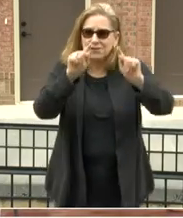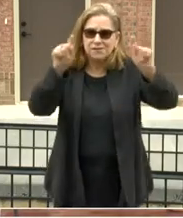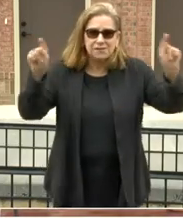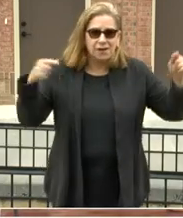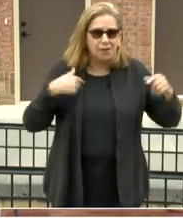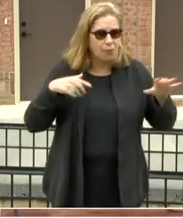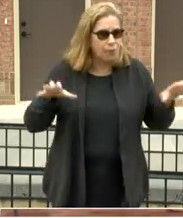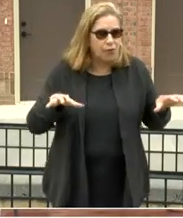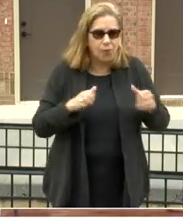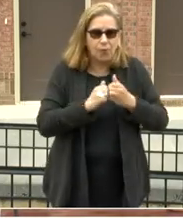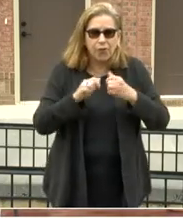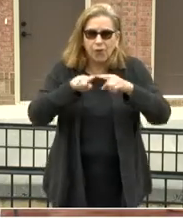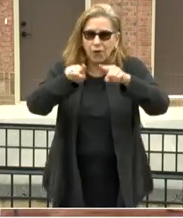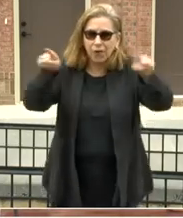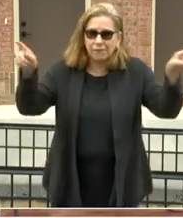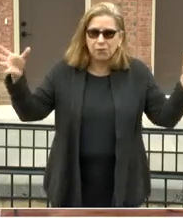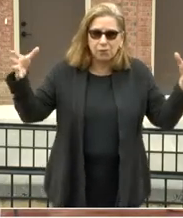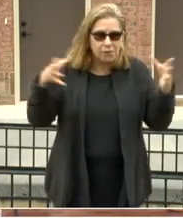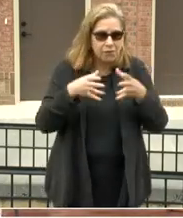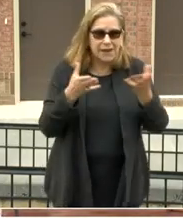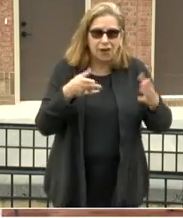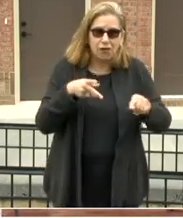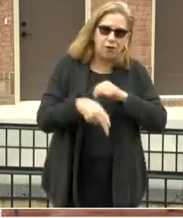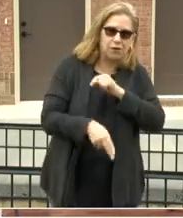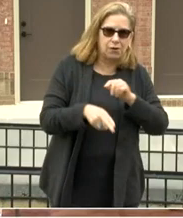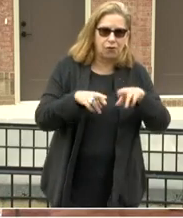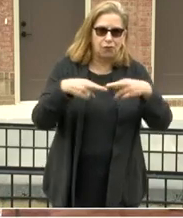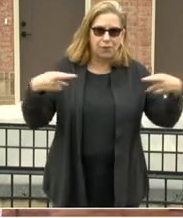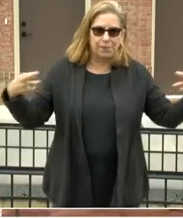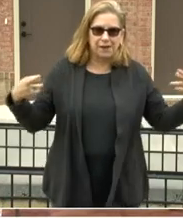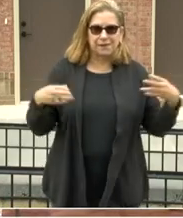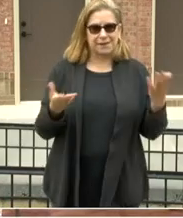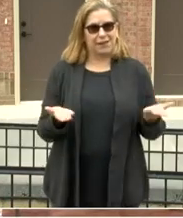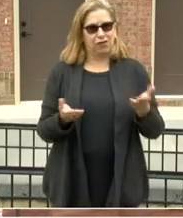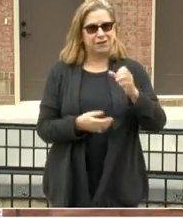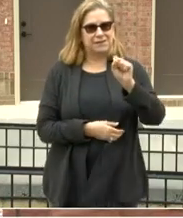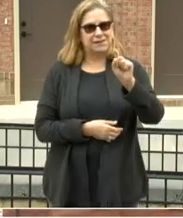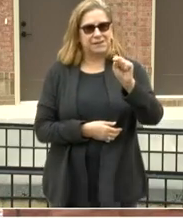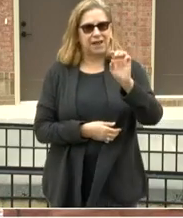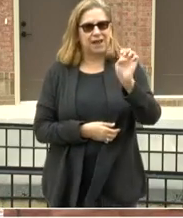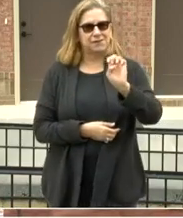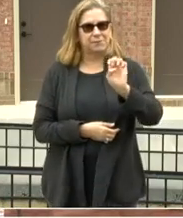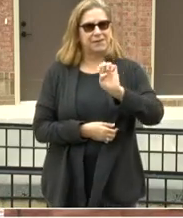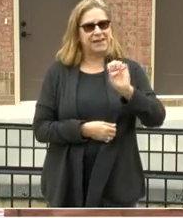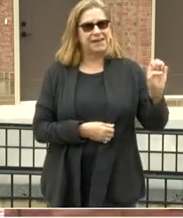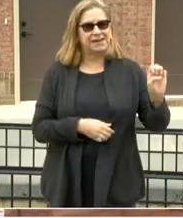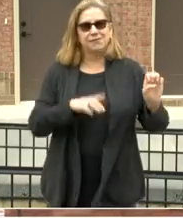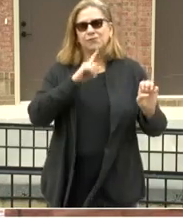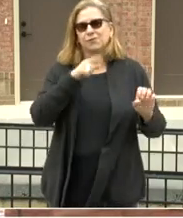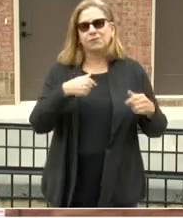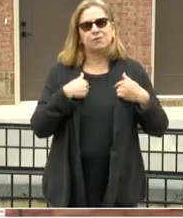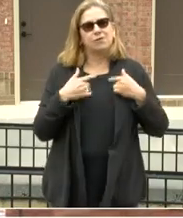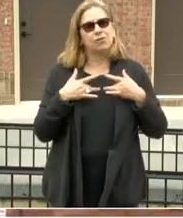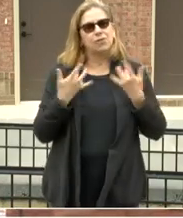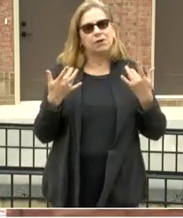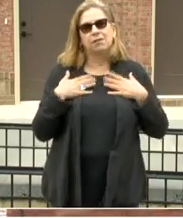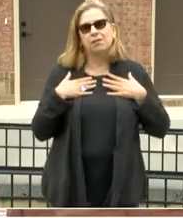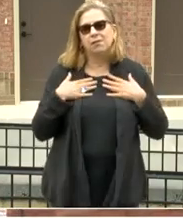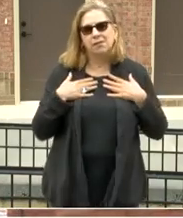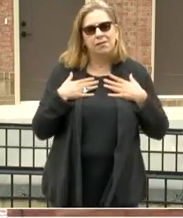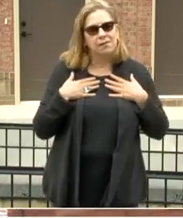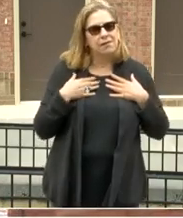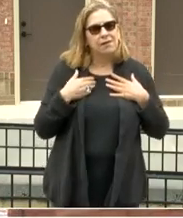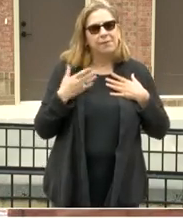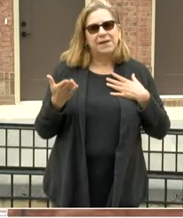district towns of St. Elizabeth East. We're thrilled to play a long-standing role in the redevelopment